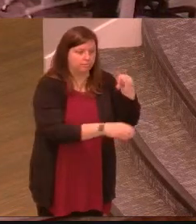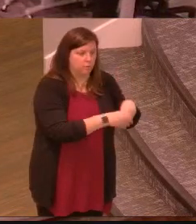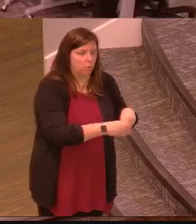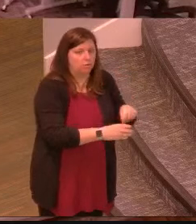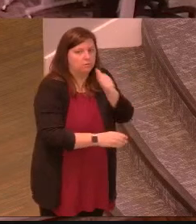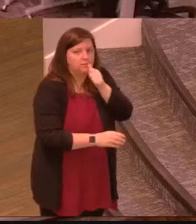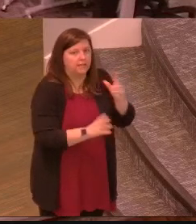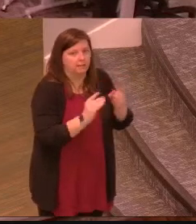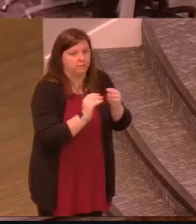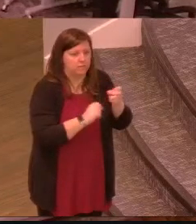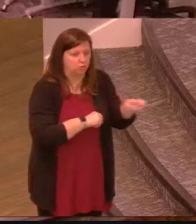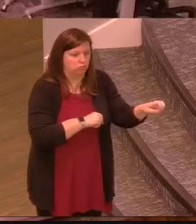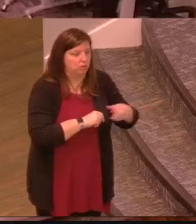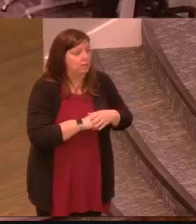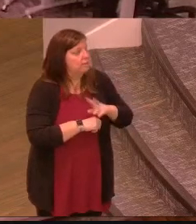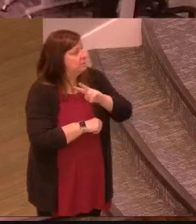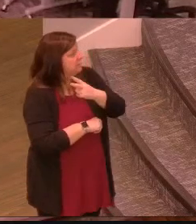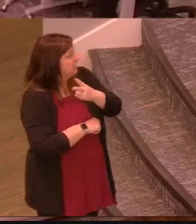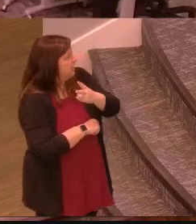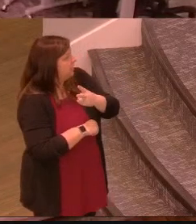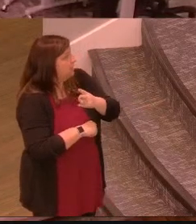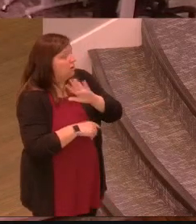Second. All right, all in favor?